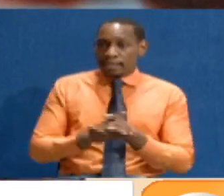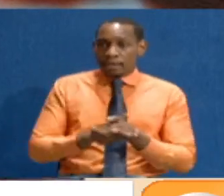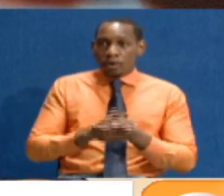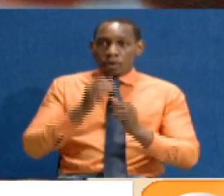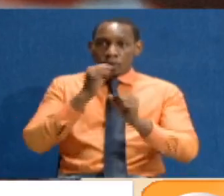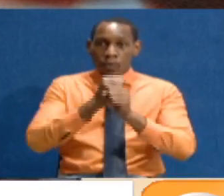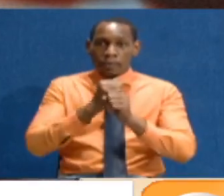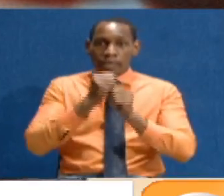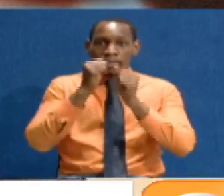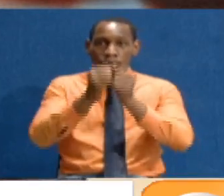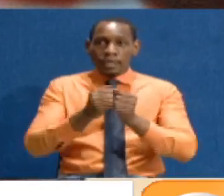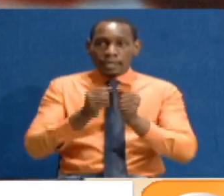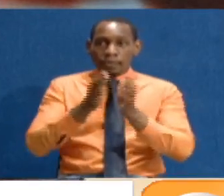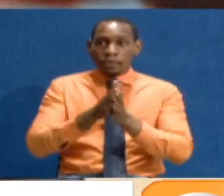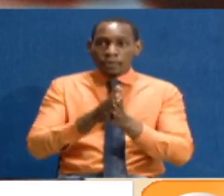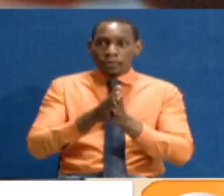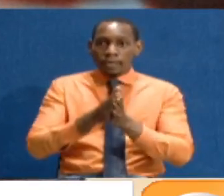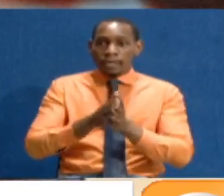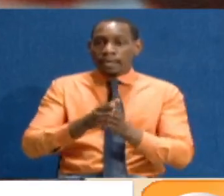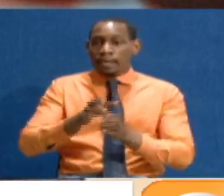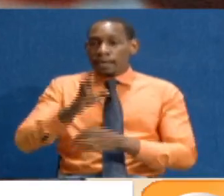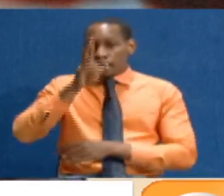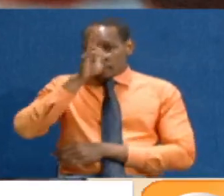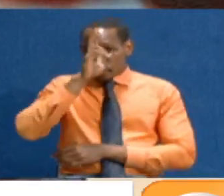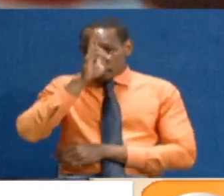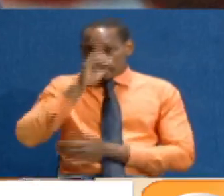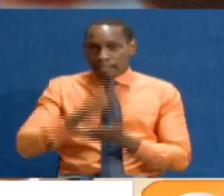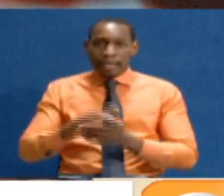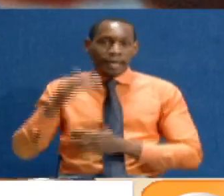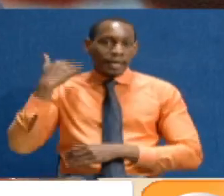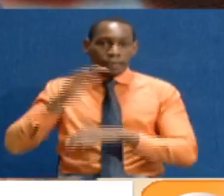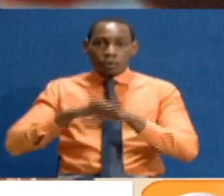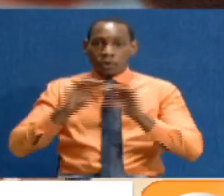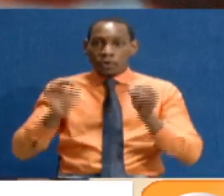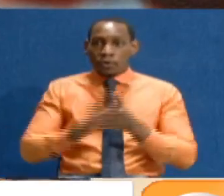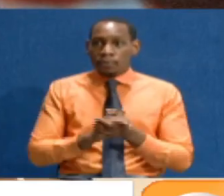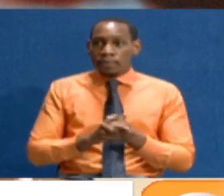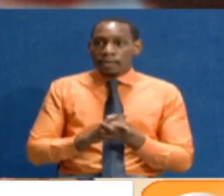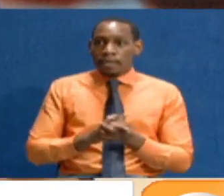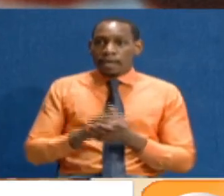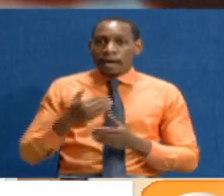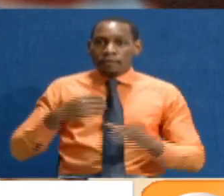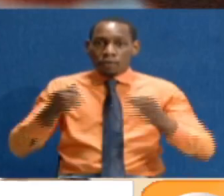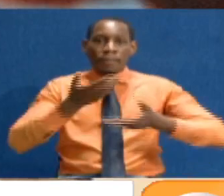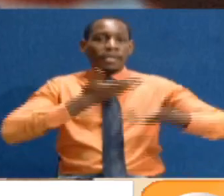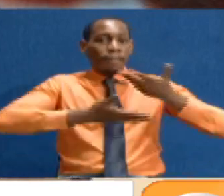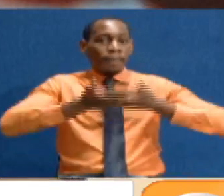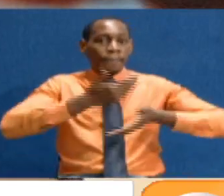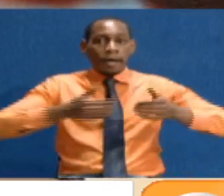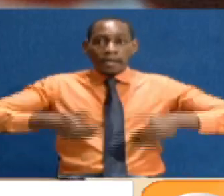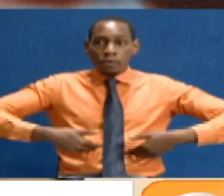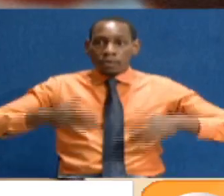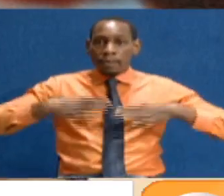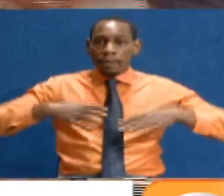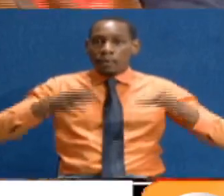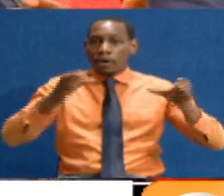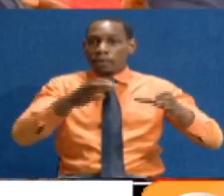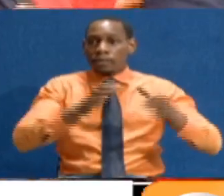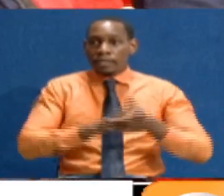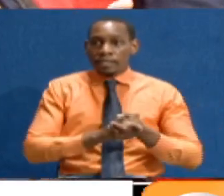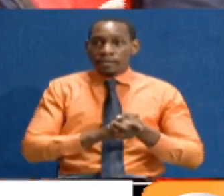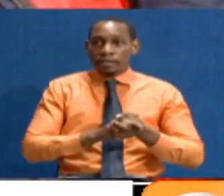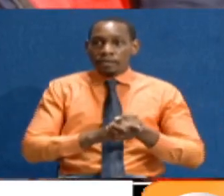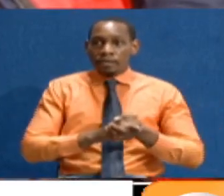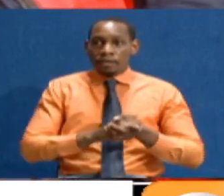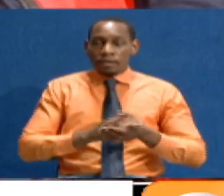and we're working in collaboration with the law enforcement as Crime See Poor, they've come down, we have community dialogues, the youth and the people in the community